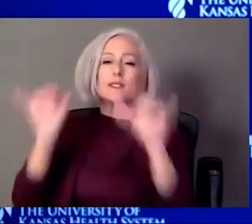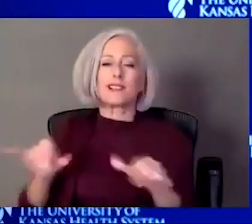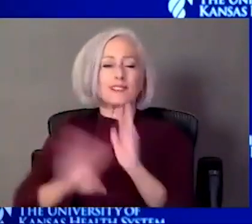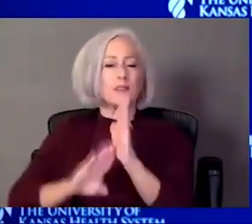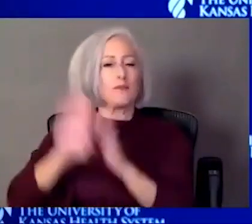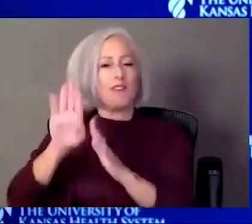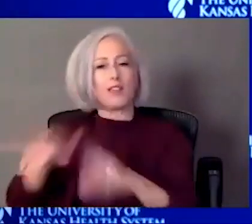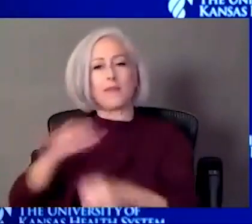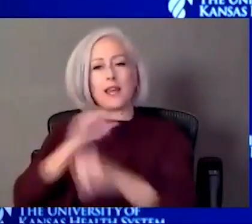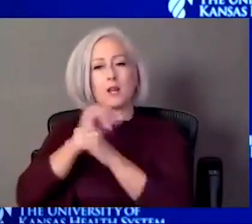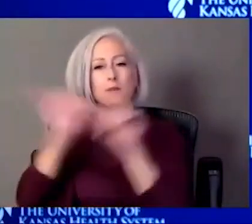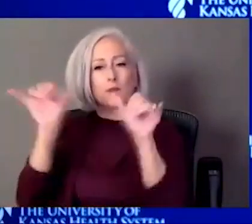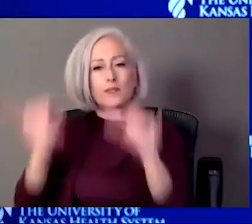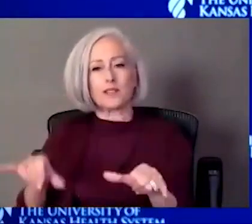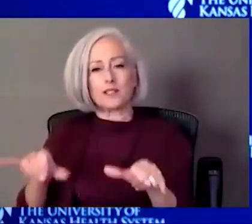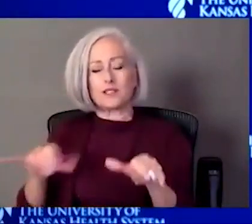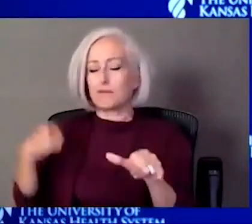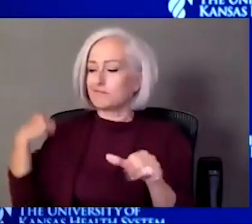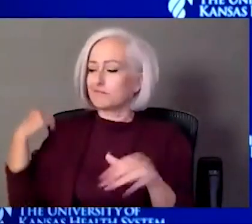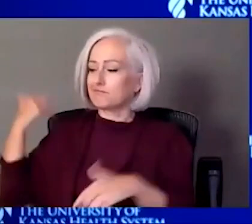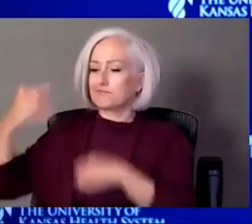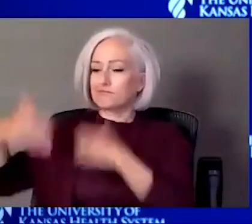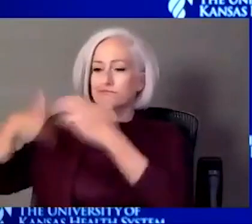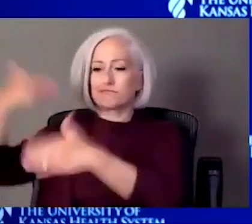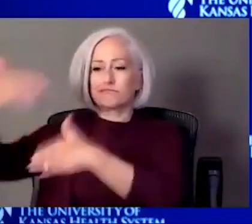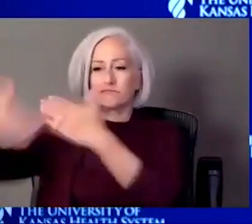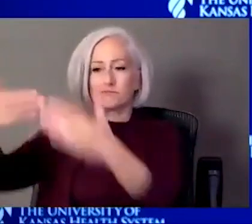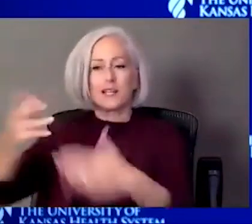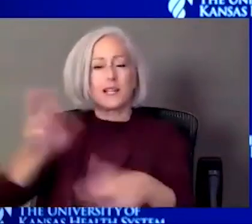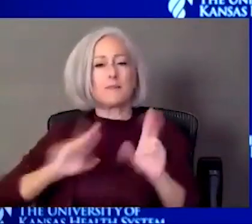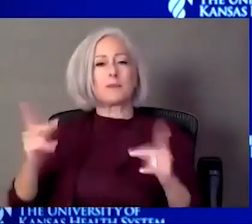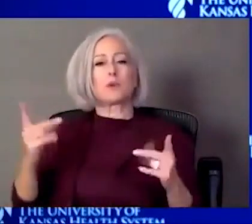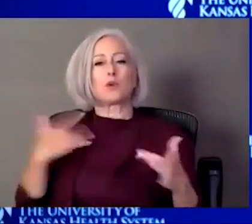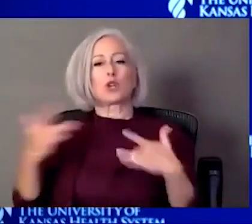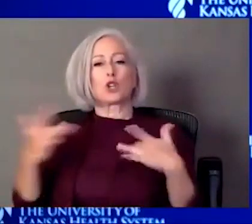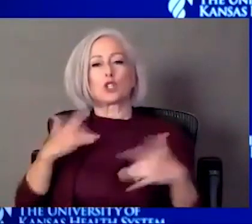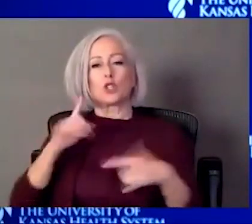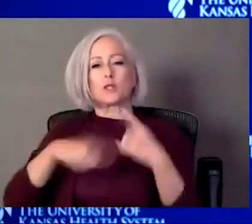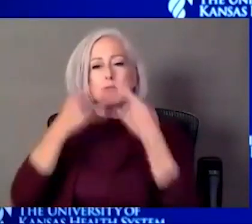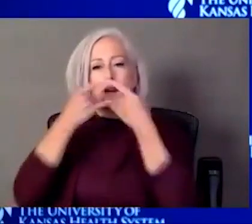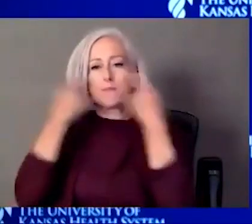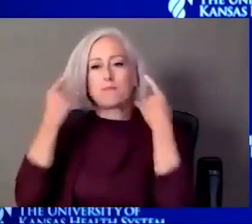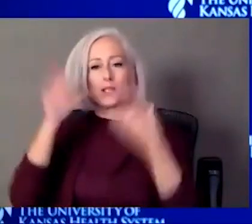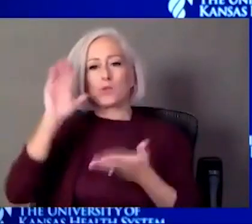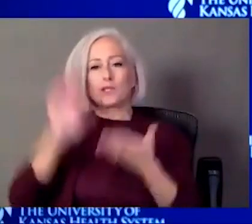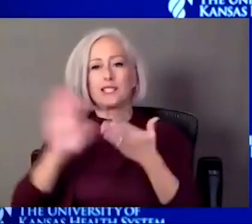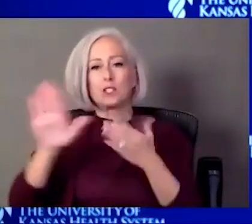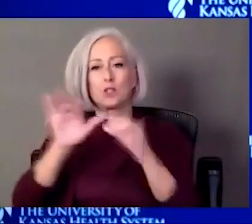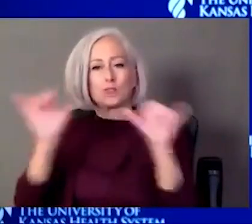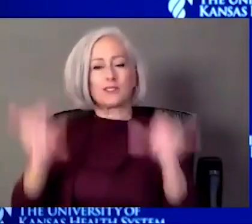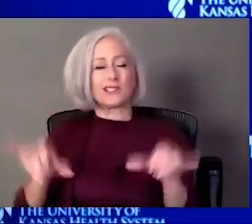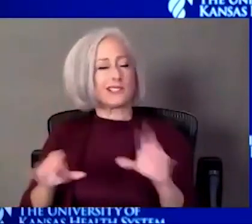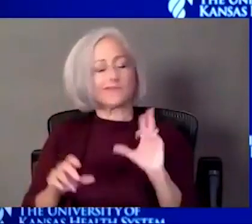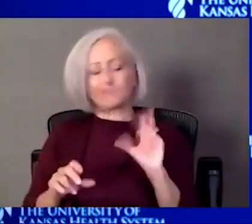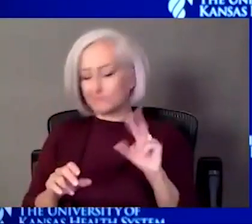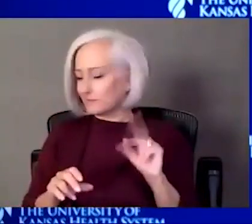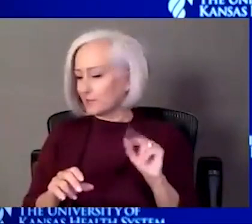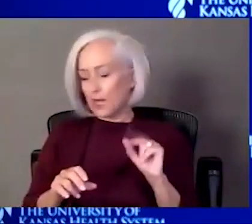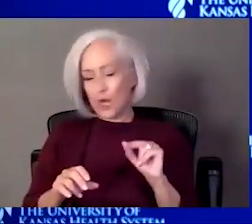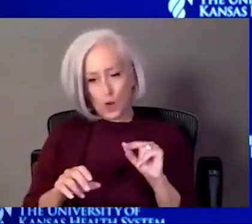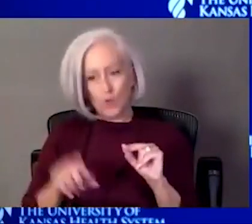and thousands of years. People were concerned about wearing a mask is going to decrease your immune system. No. But those types